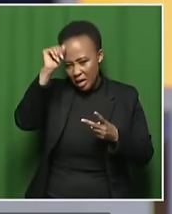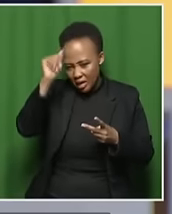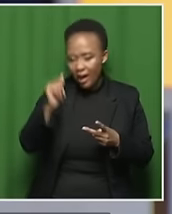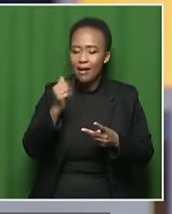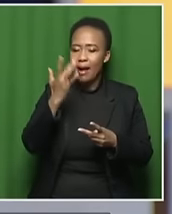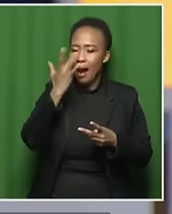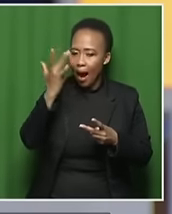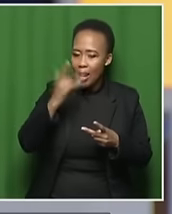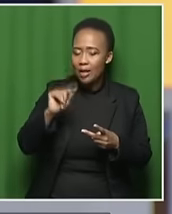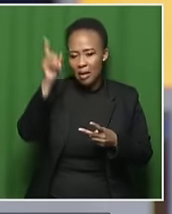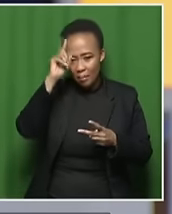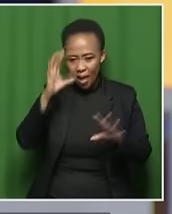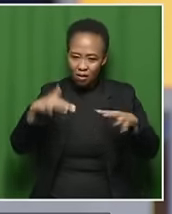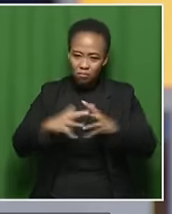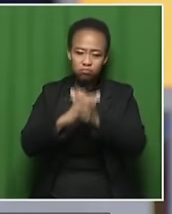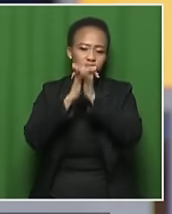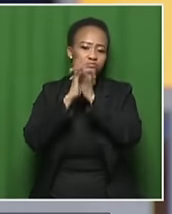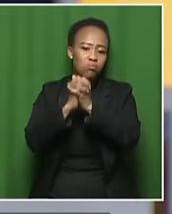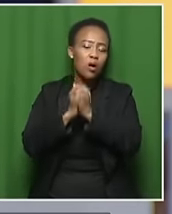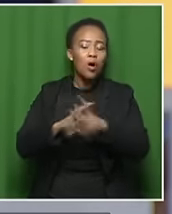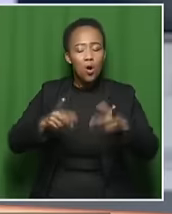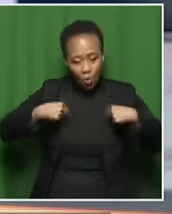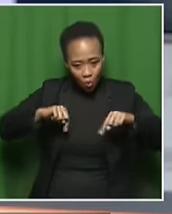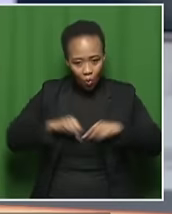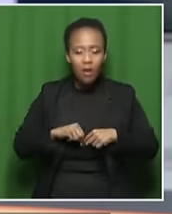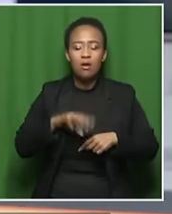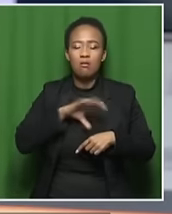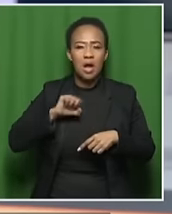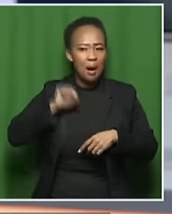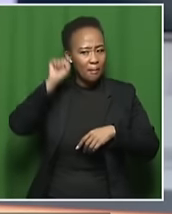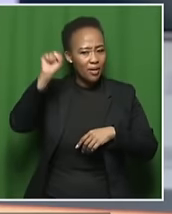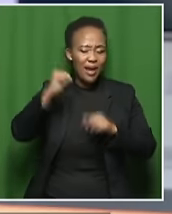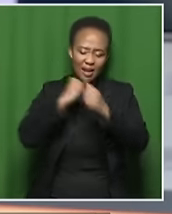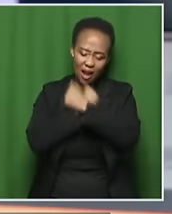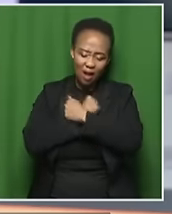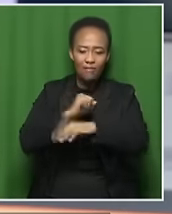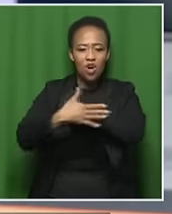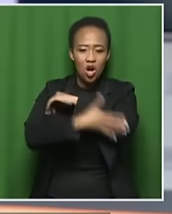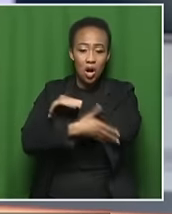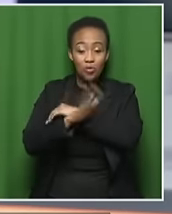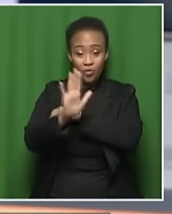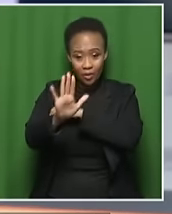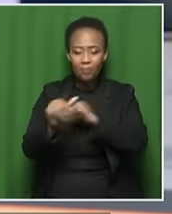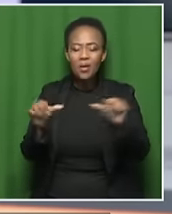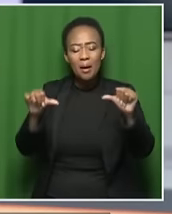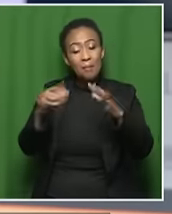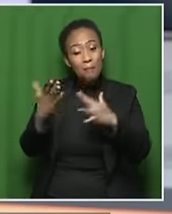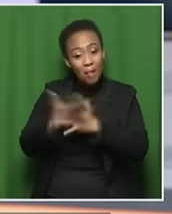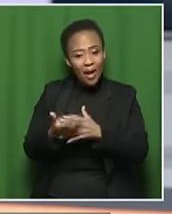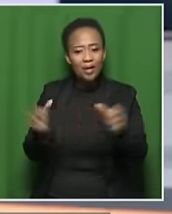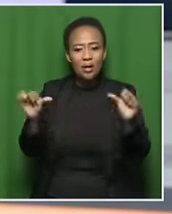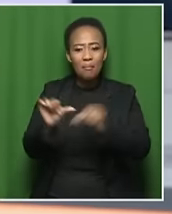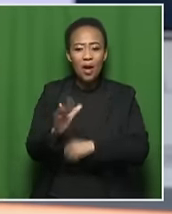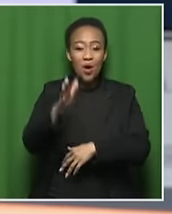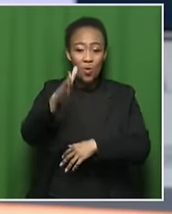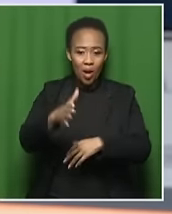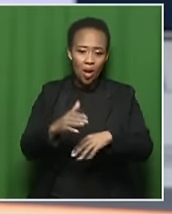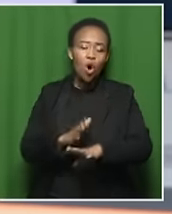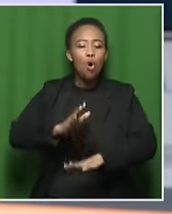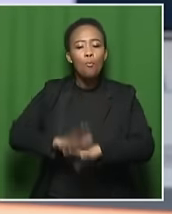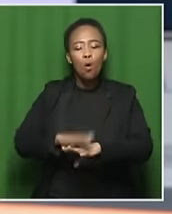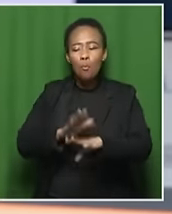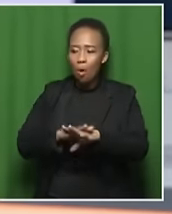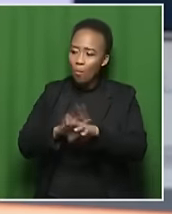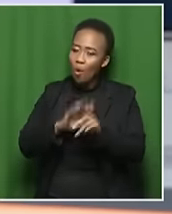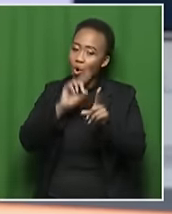as patriots, as people who love this country. All right. We need to take a quick break, and then we'll be back here on Morning Live and taking more of your questions,